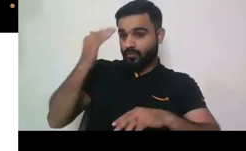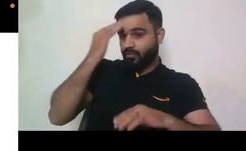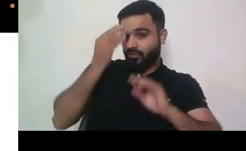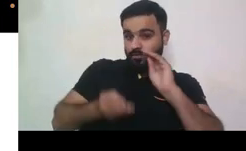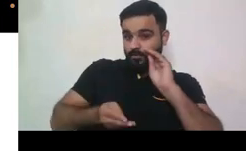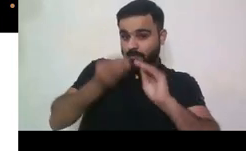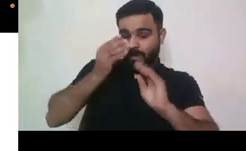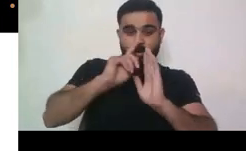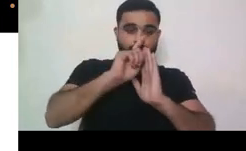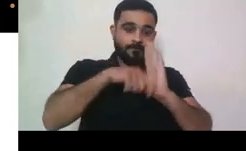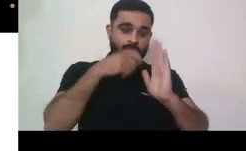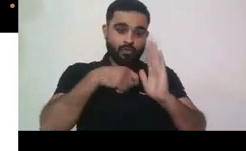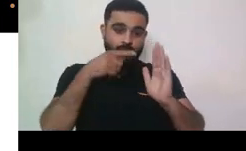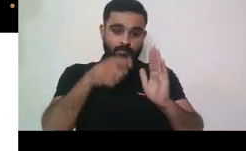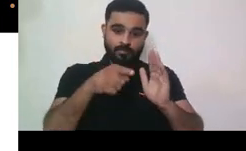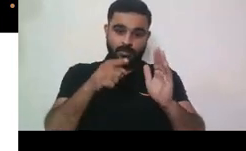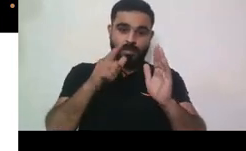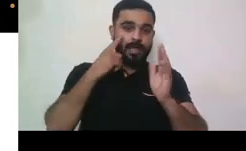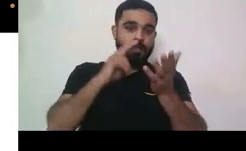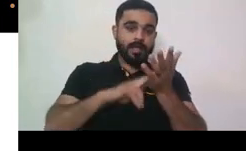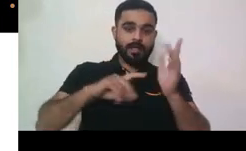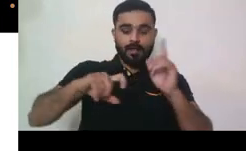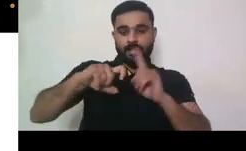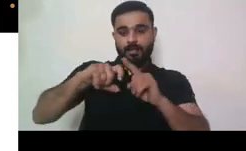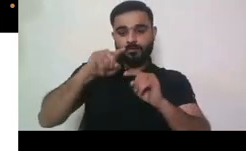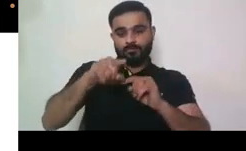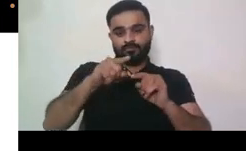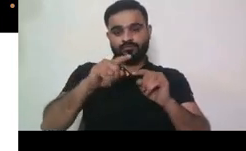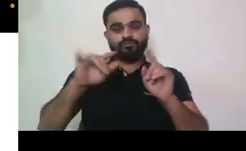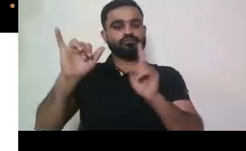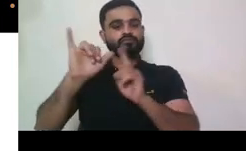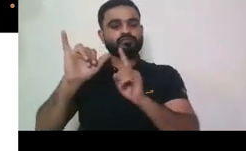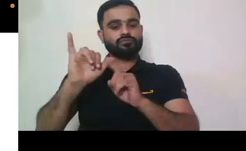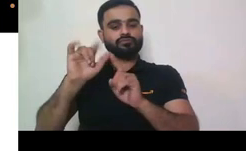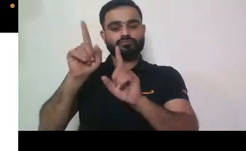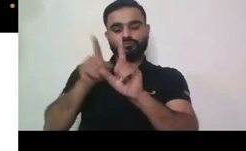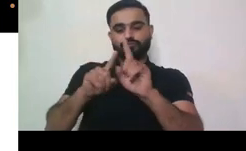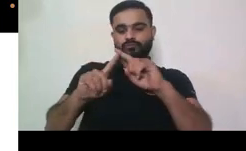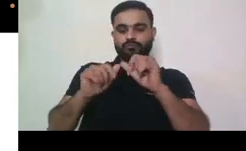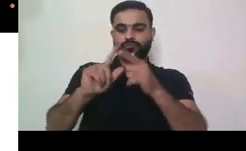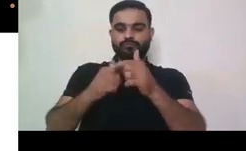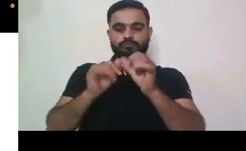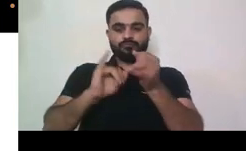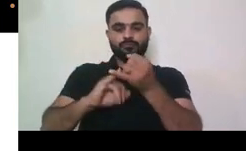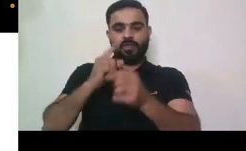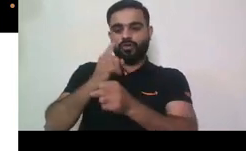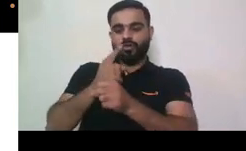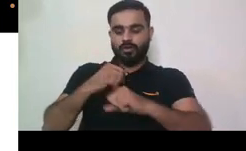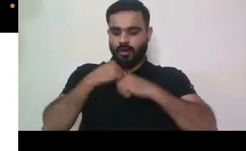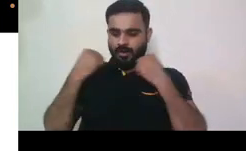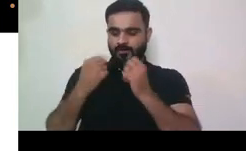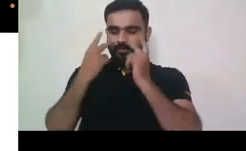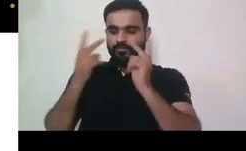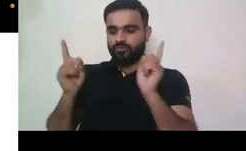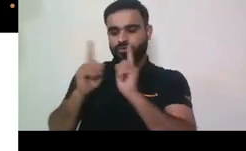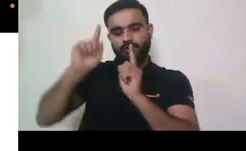this project, I have posted the link, or you can go on the YouTube and type TDGs teacher activity group, and you can see a short